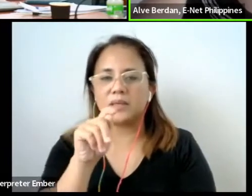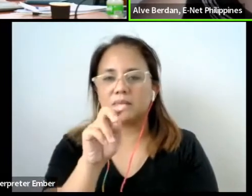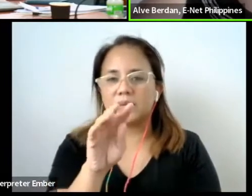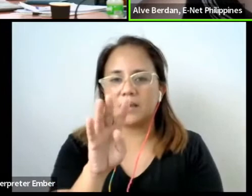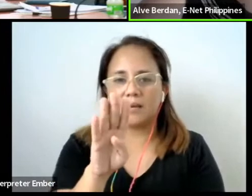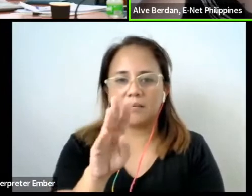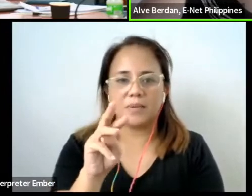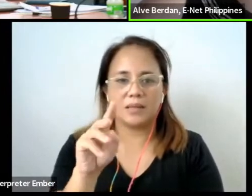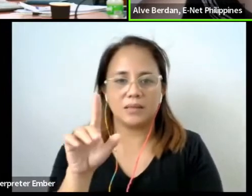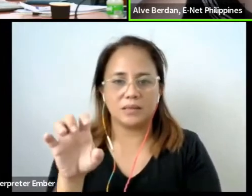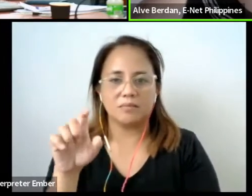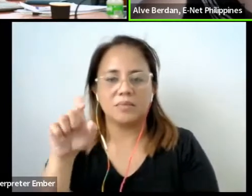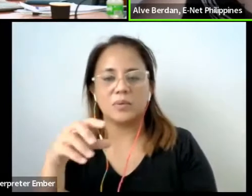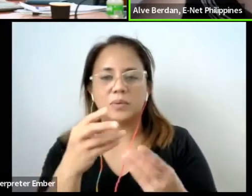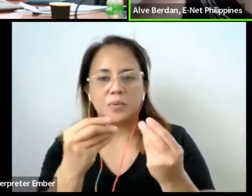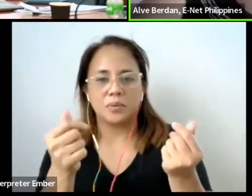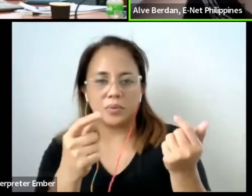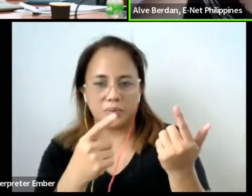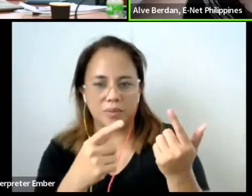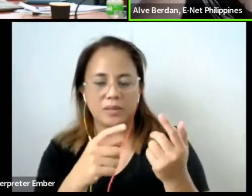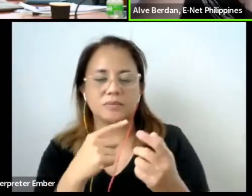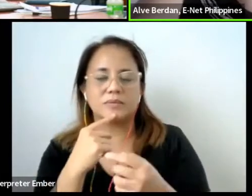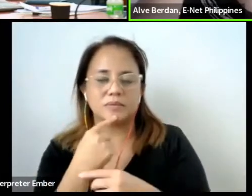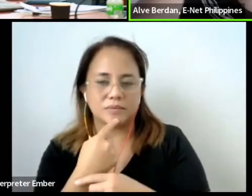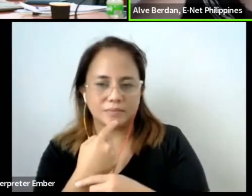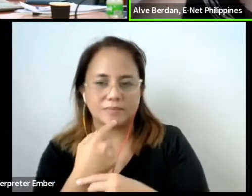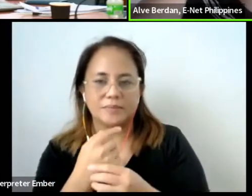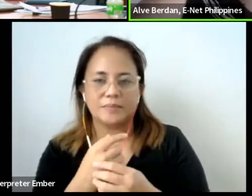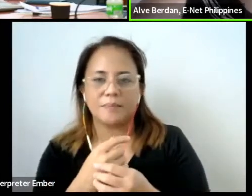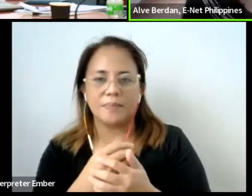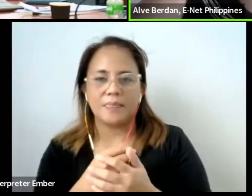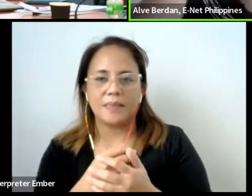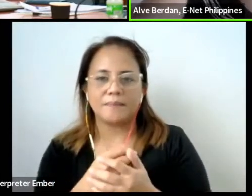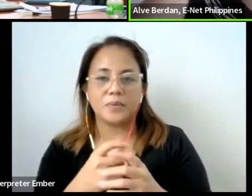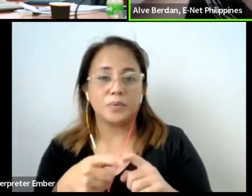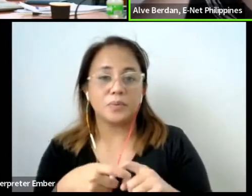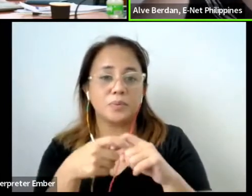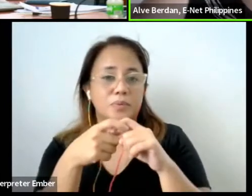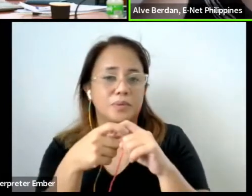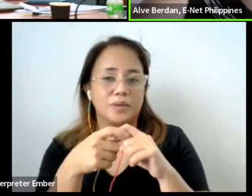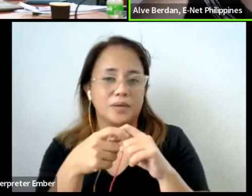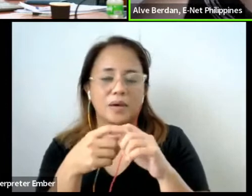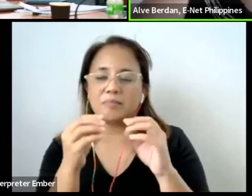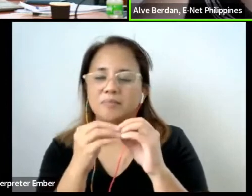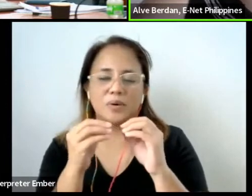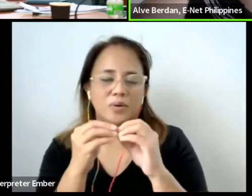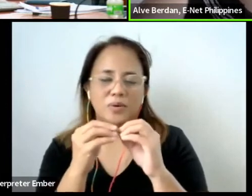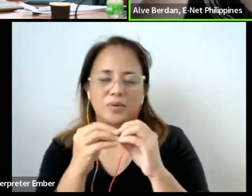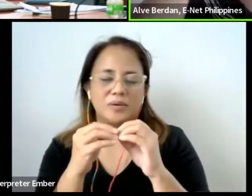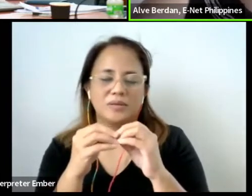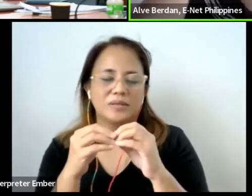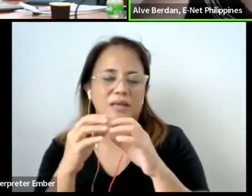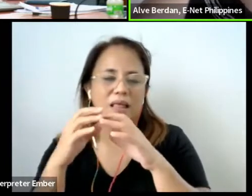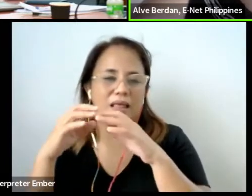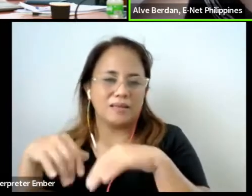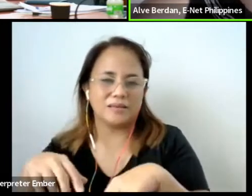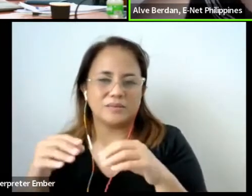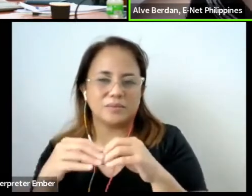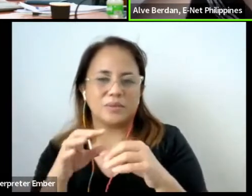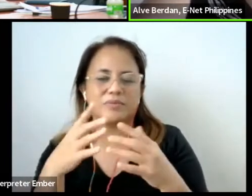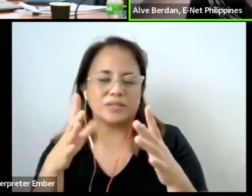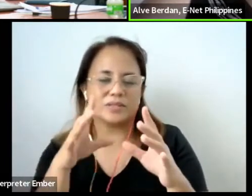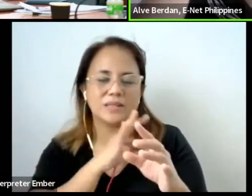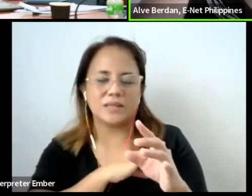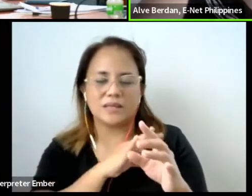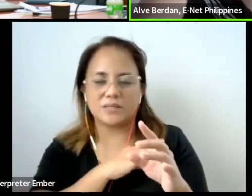MTB-MLE must be addressed accordingly and seriously. Its suspension will further hold back progress and gains we have achieved so